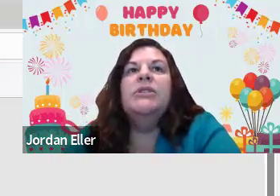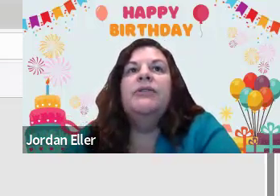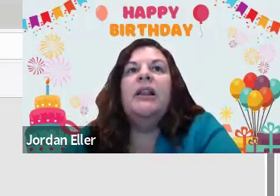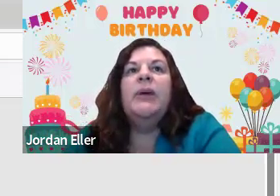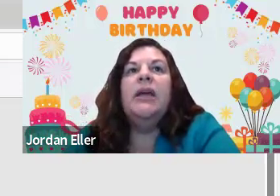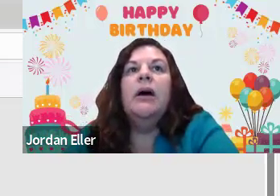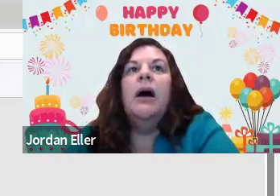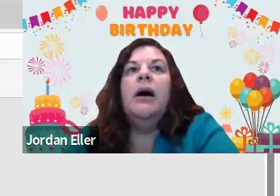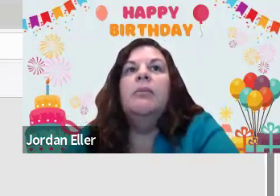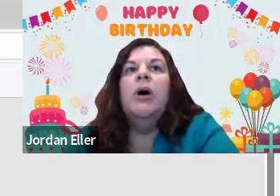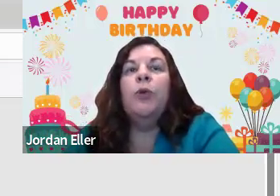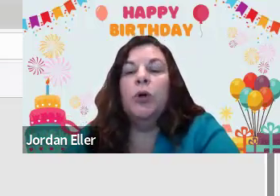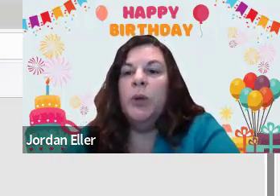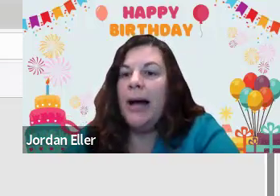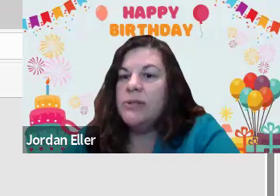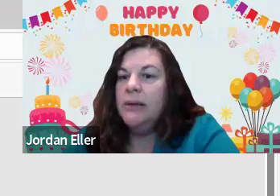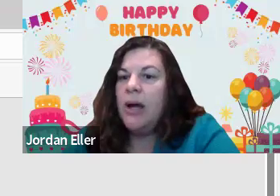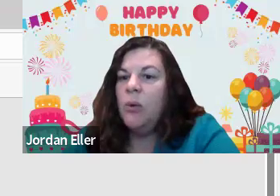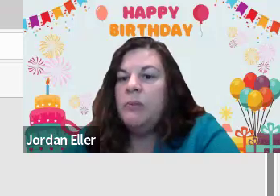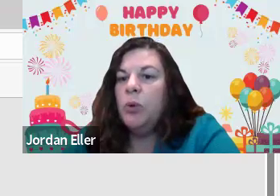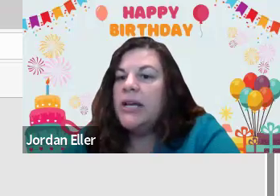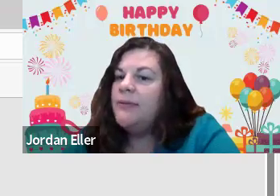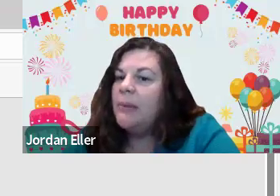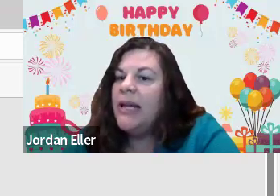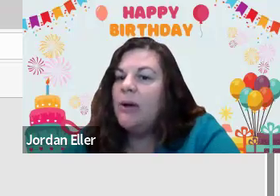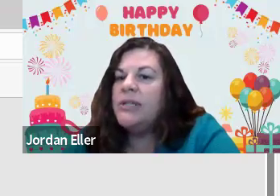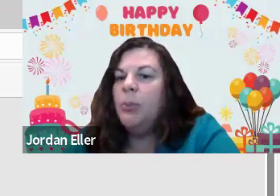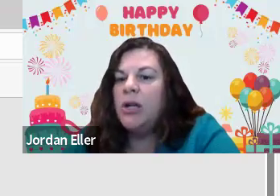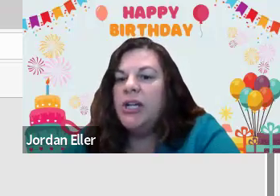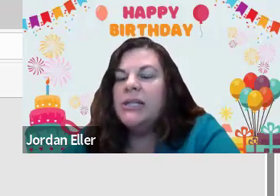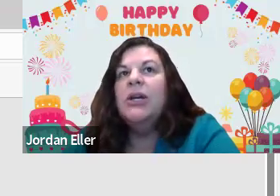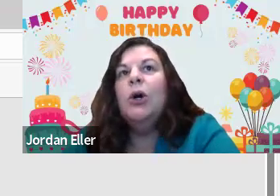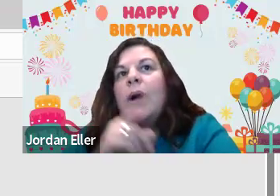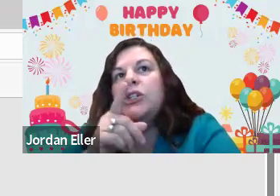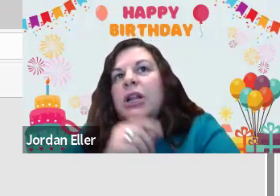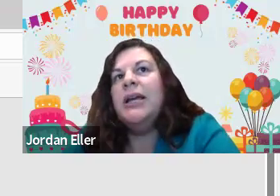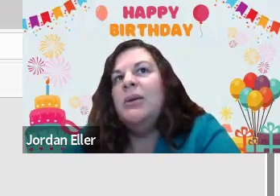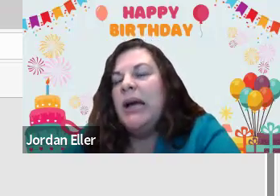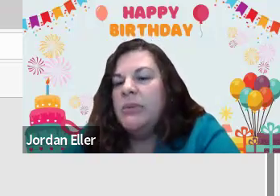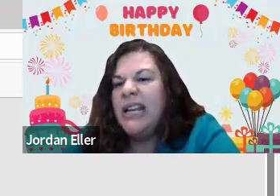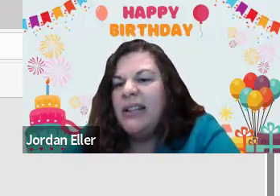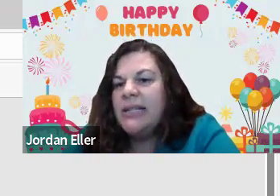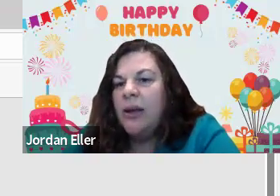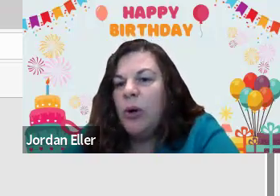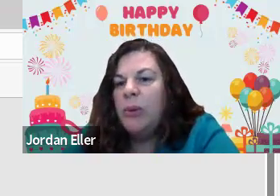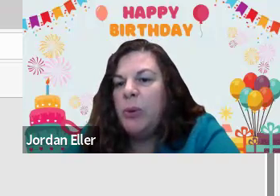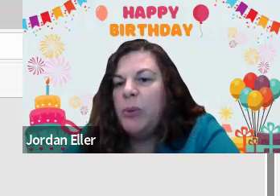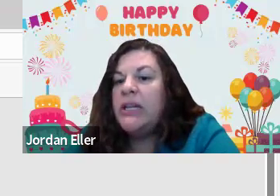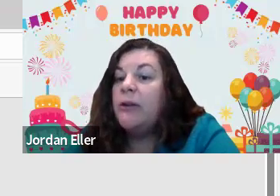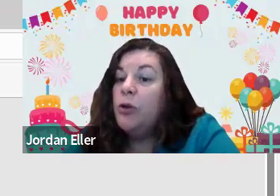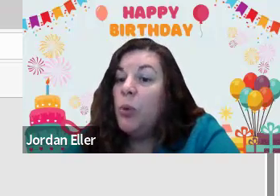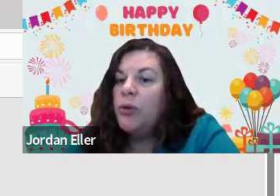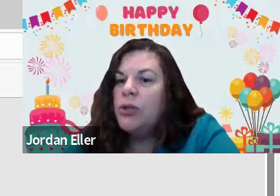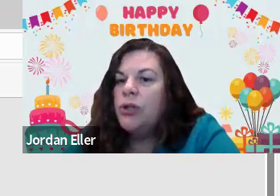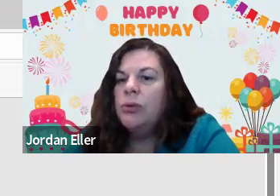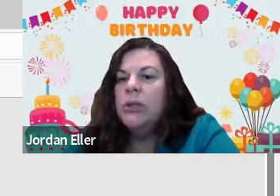at developing affordable housing. That will be multifamily housing projects. We're actually going to be updating this. I think we're going to be